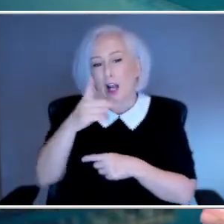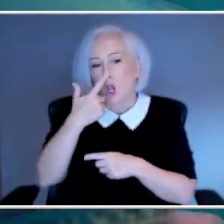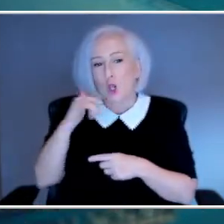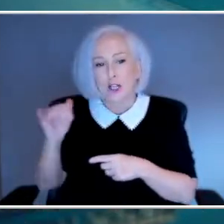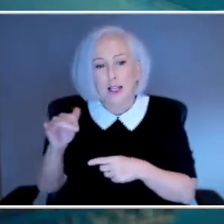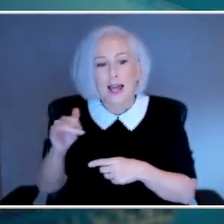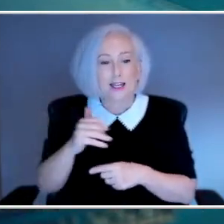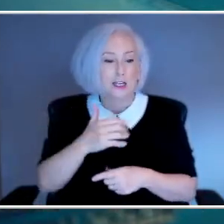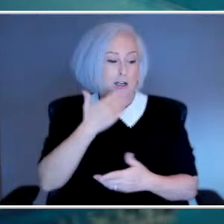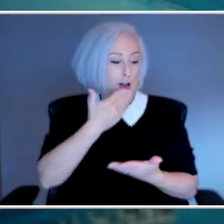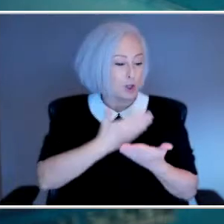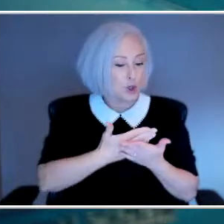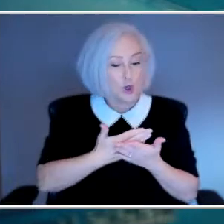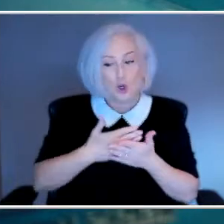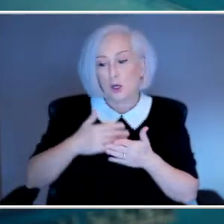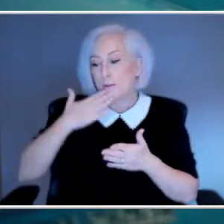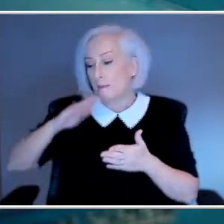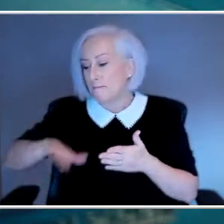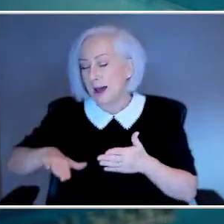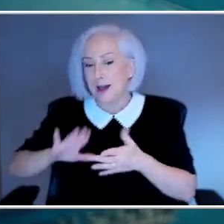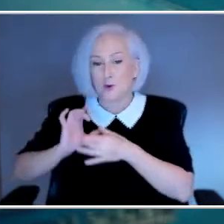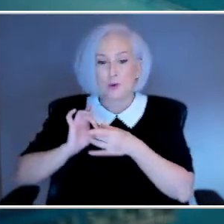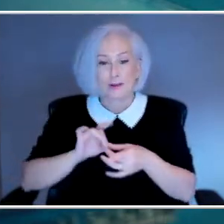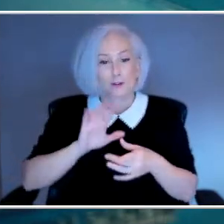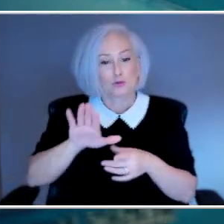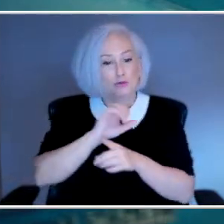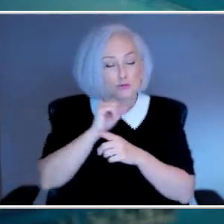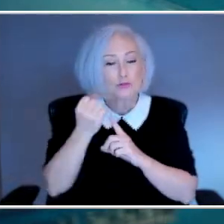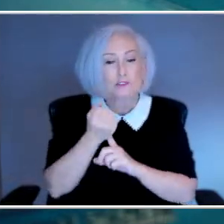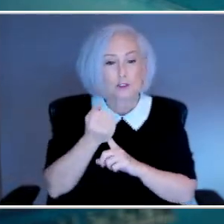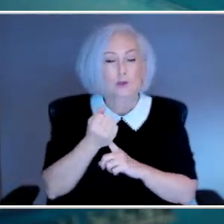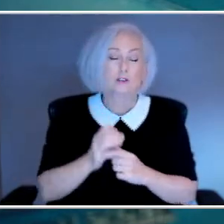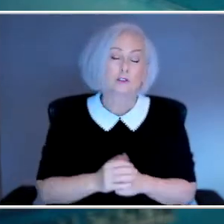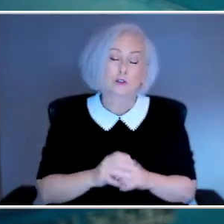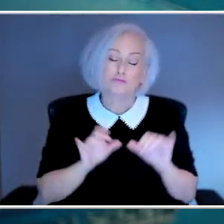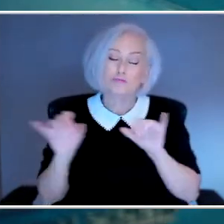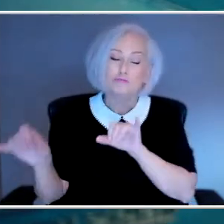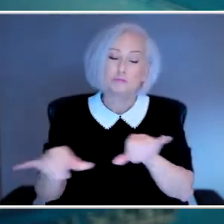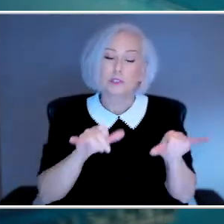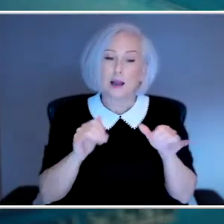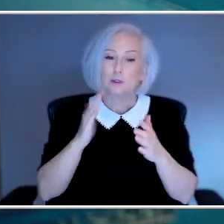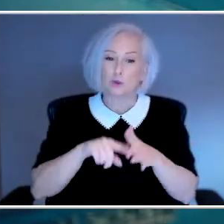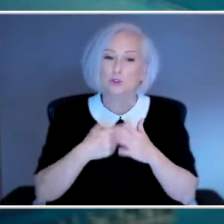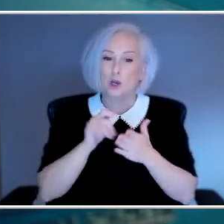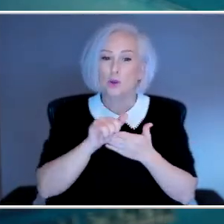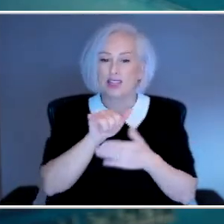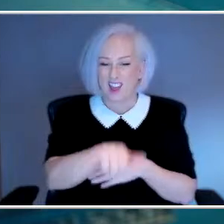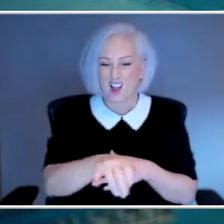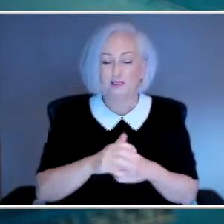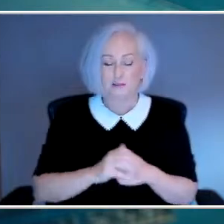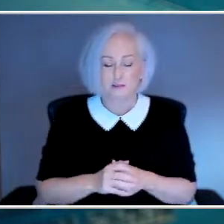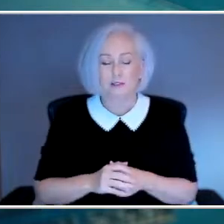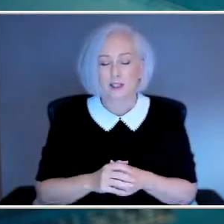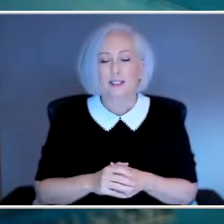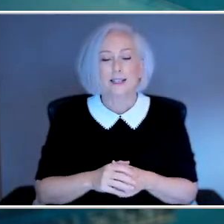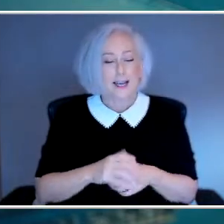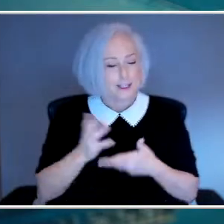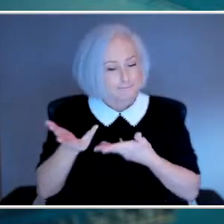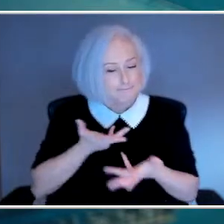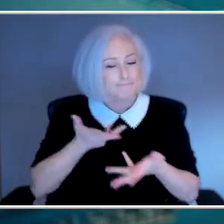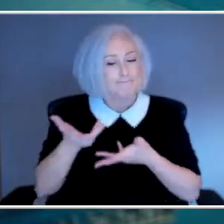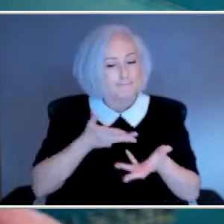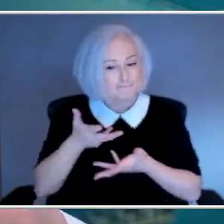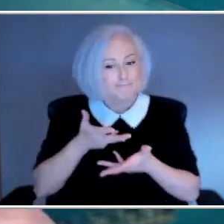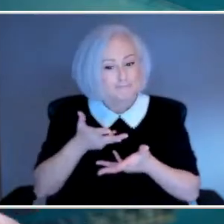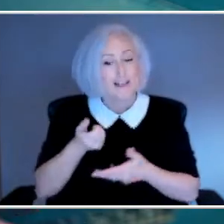them as a particular person. So it's really common for us to start with that fact-finding mission and that conversation, and then meet several times to get